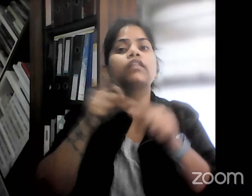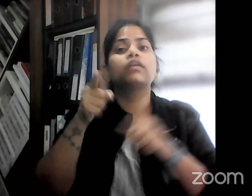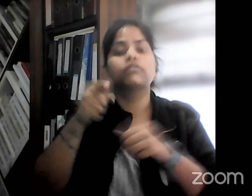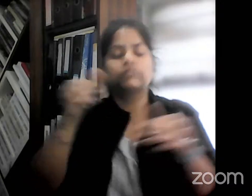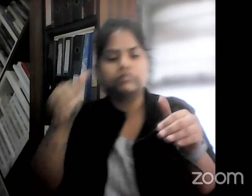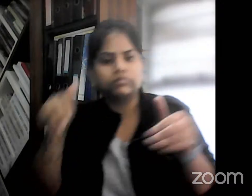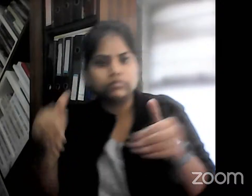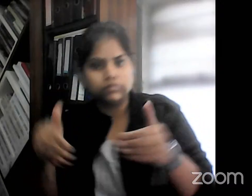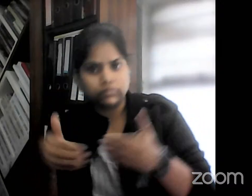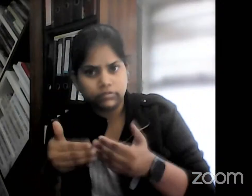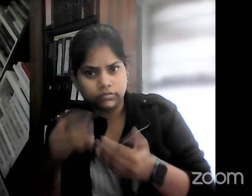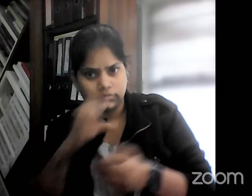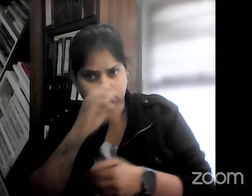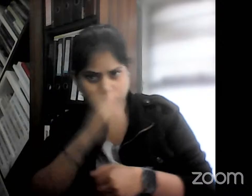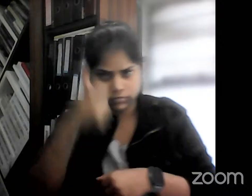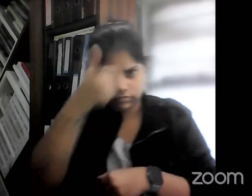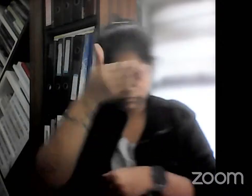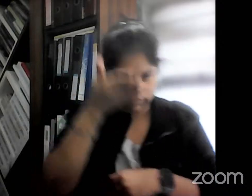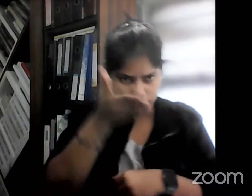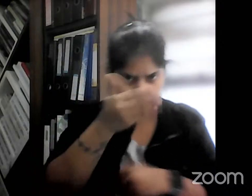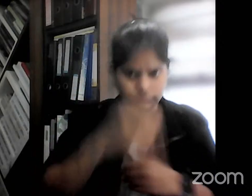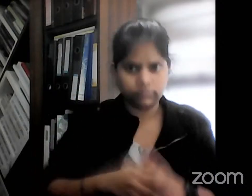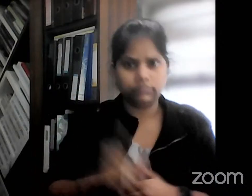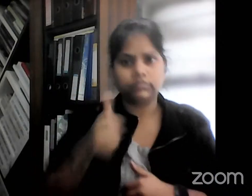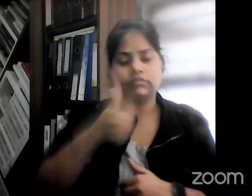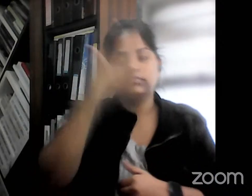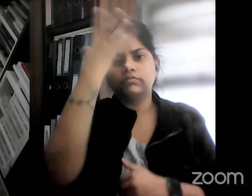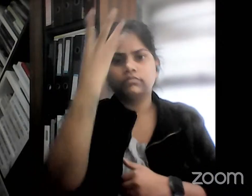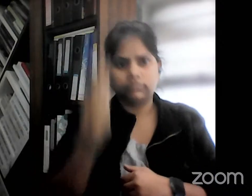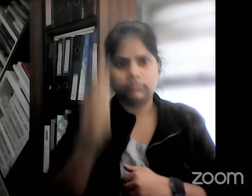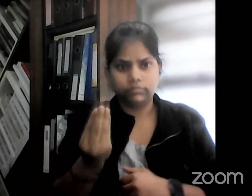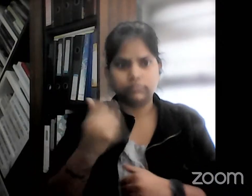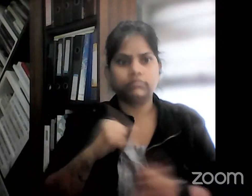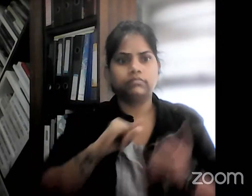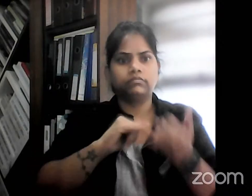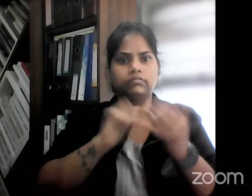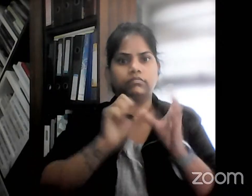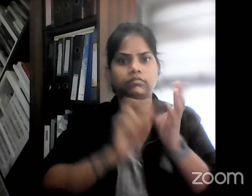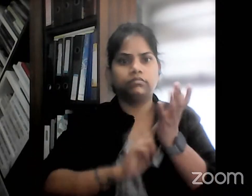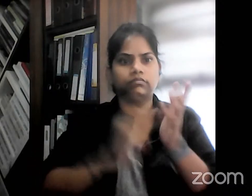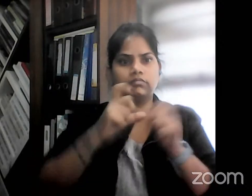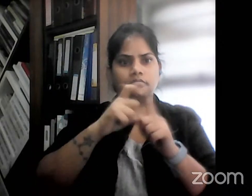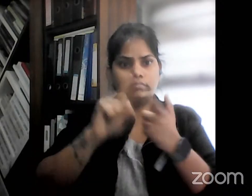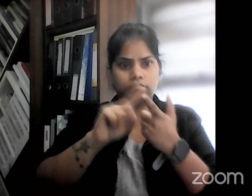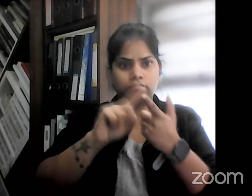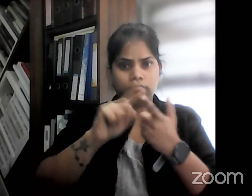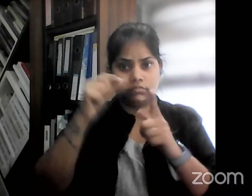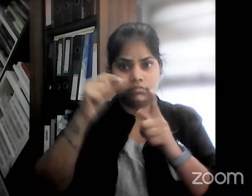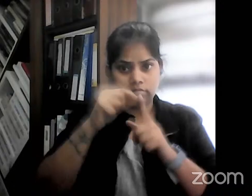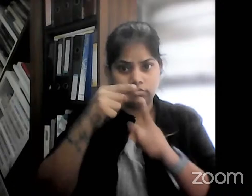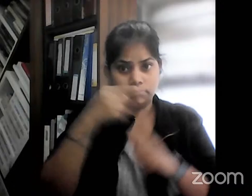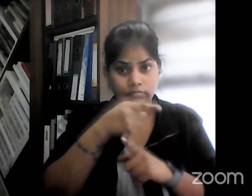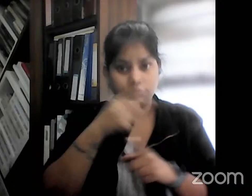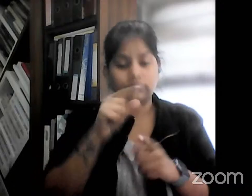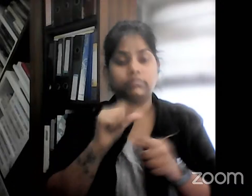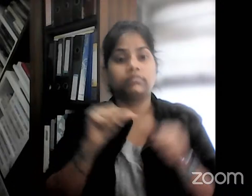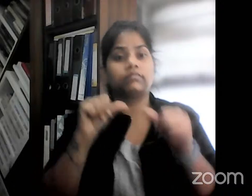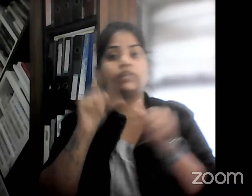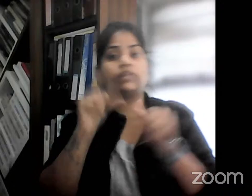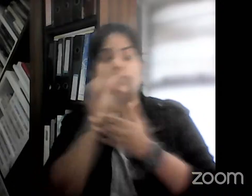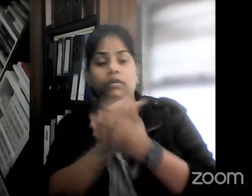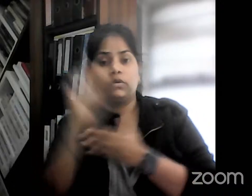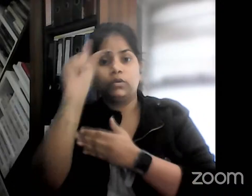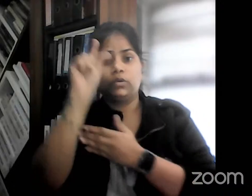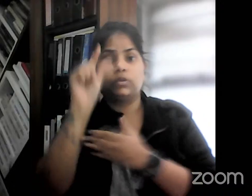Good evening, everybody. Sandeep R. Singh teaches at Ambedkar University, Delhi, in the Comparative Literature